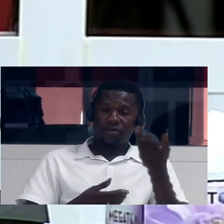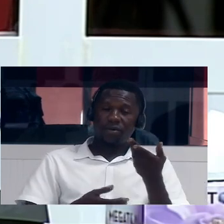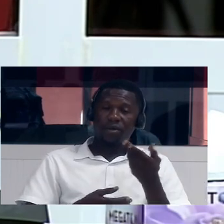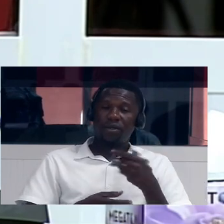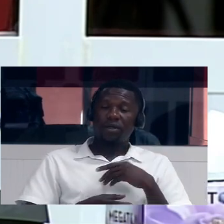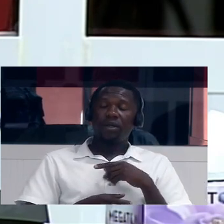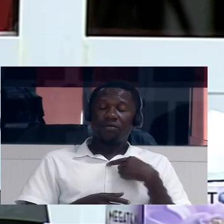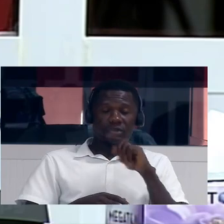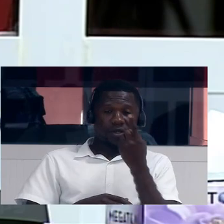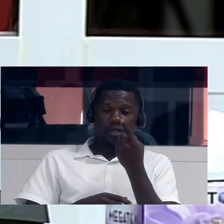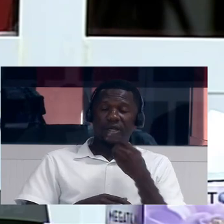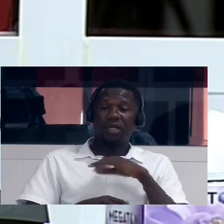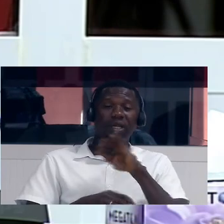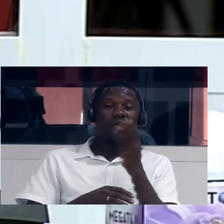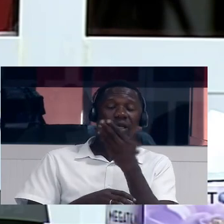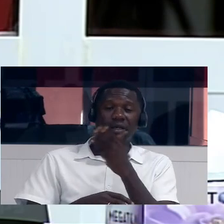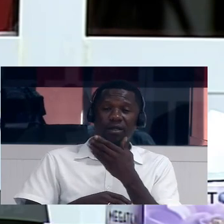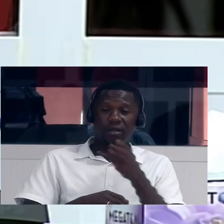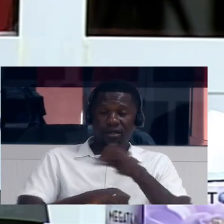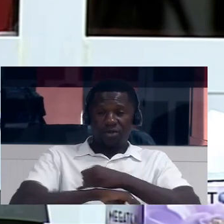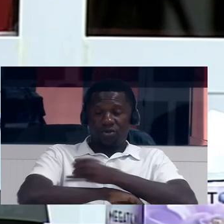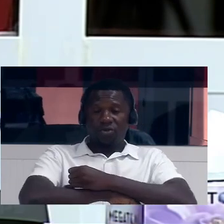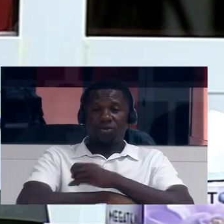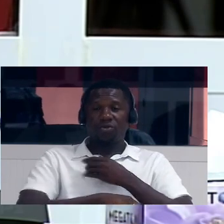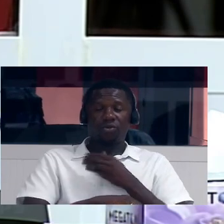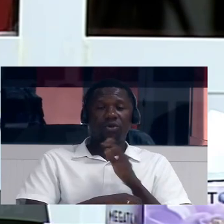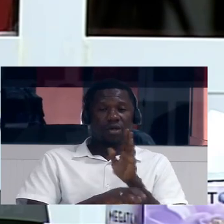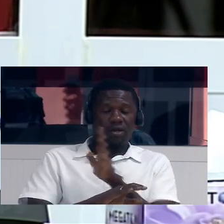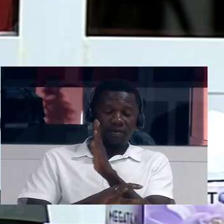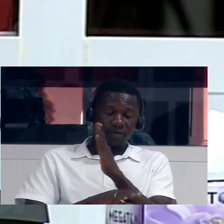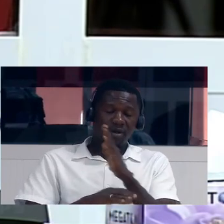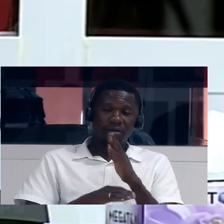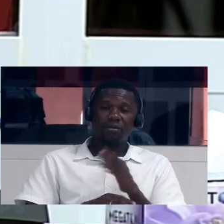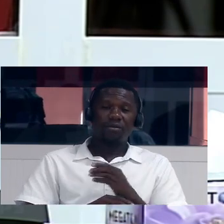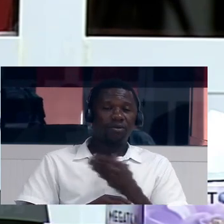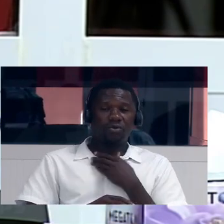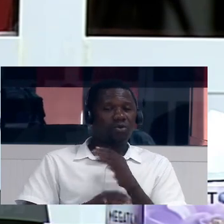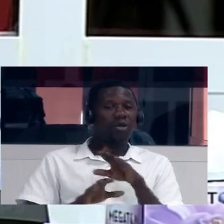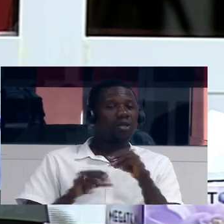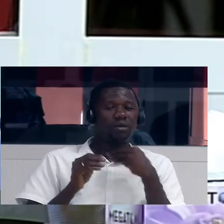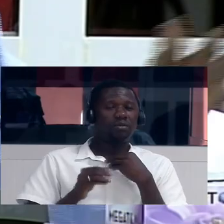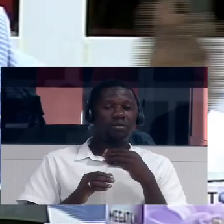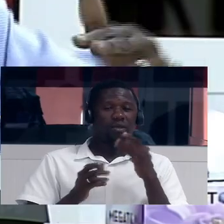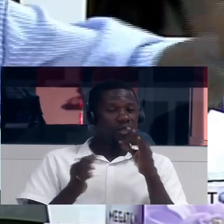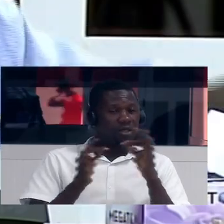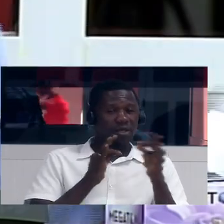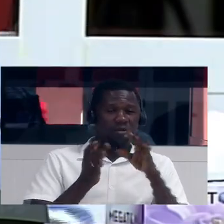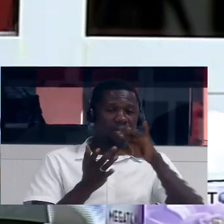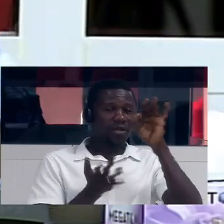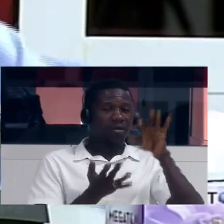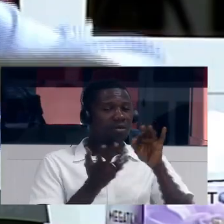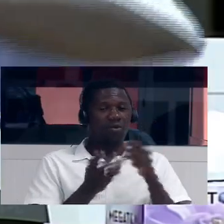in any establishment, is to avoid tribal selection, where you have it, a